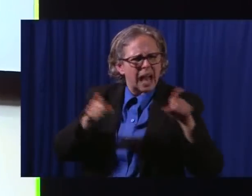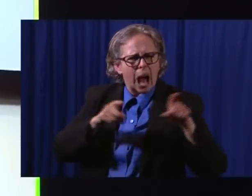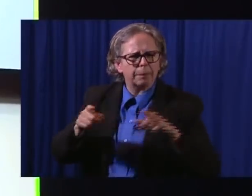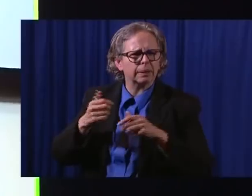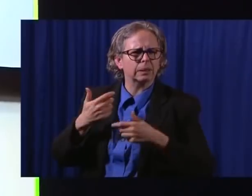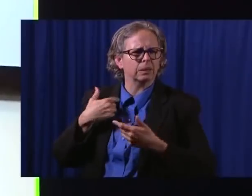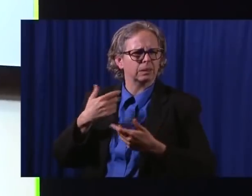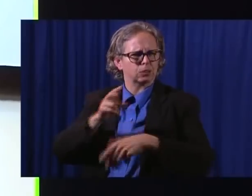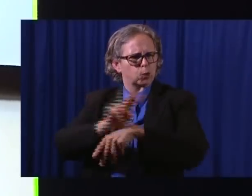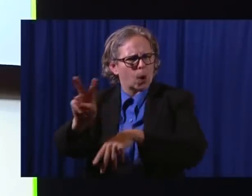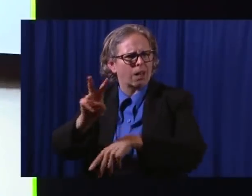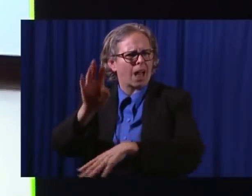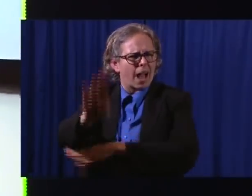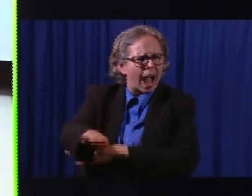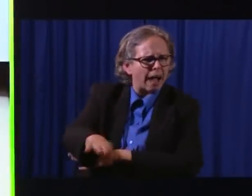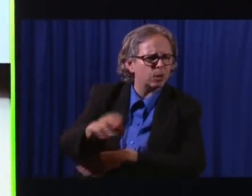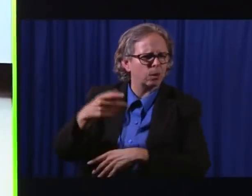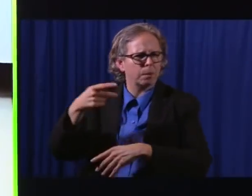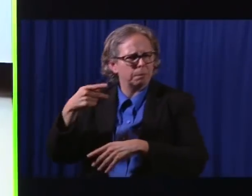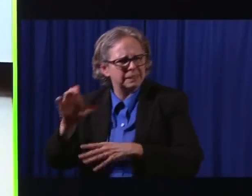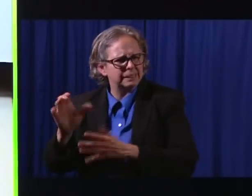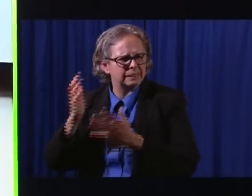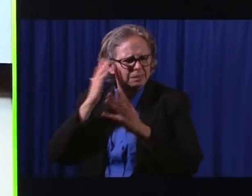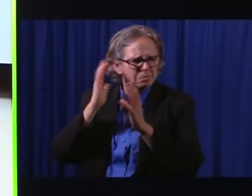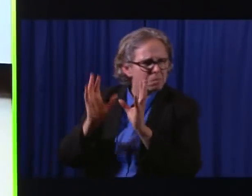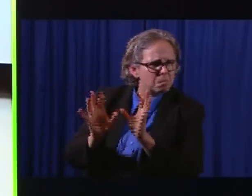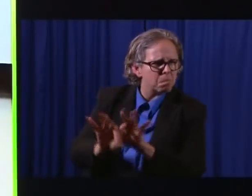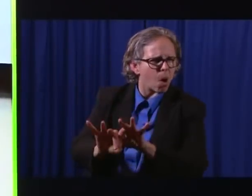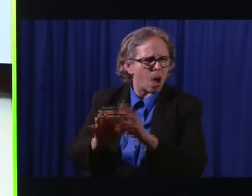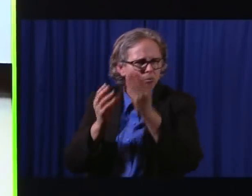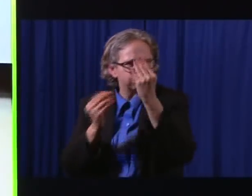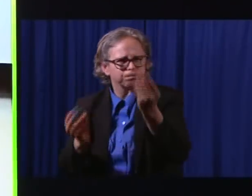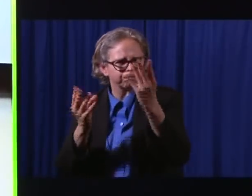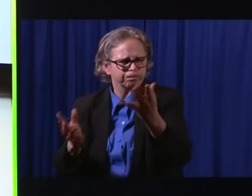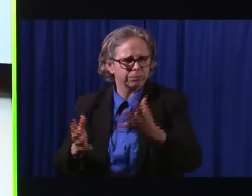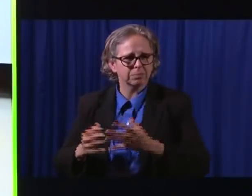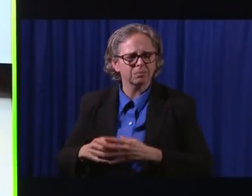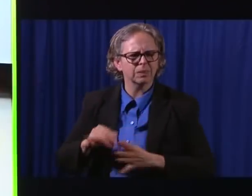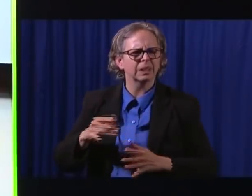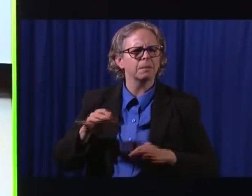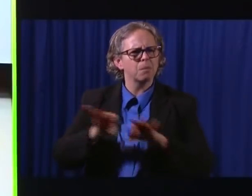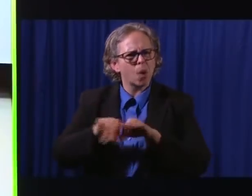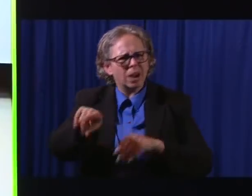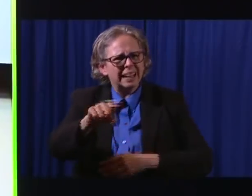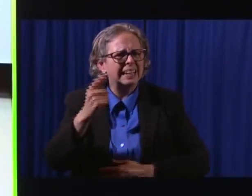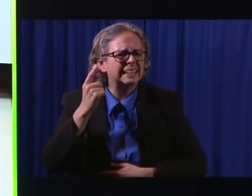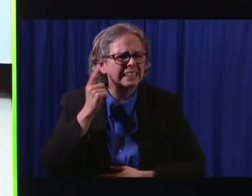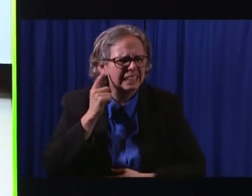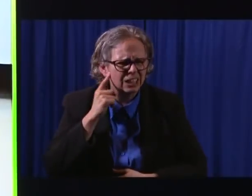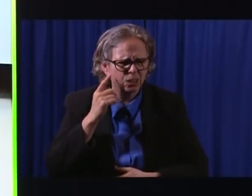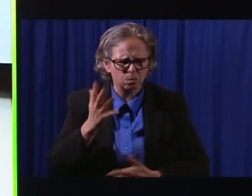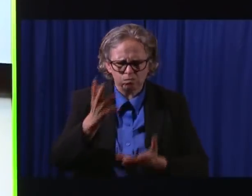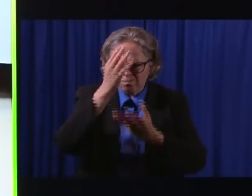but also to be about those things. So we are actually